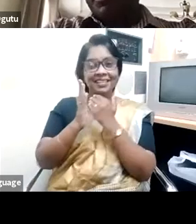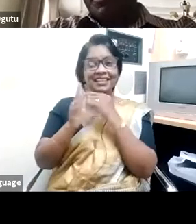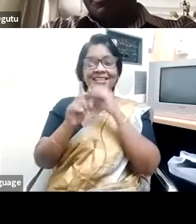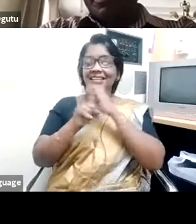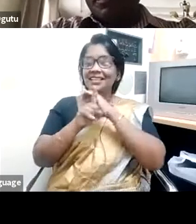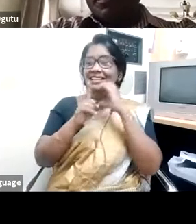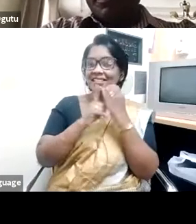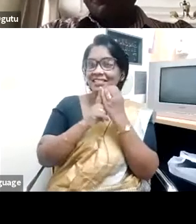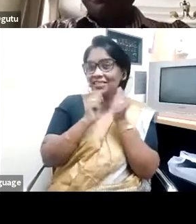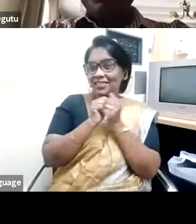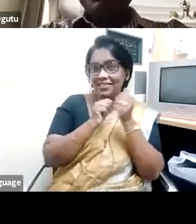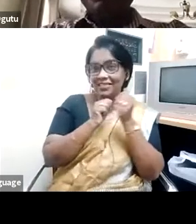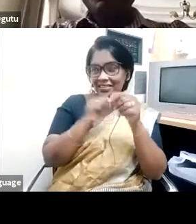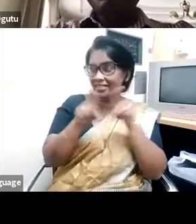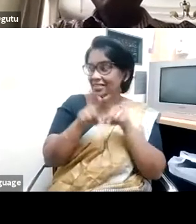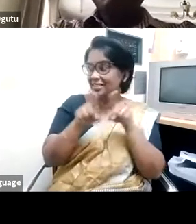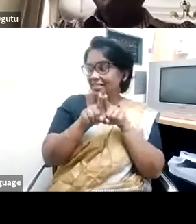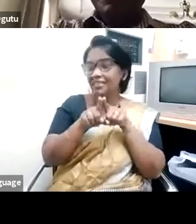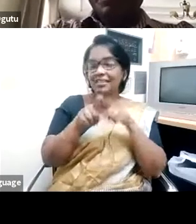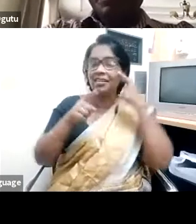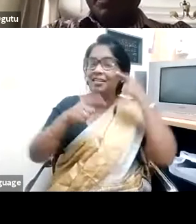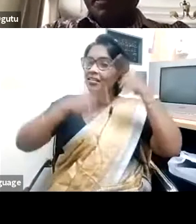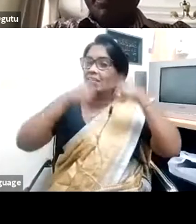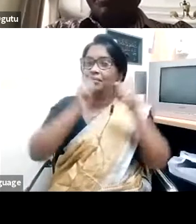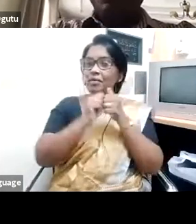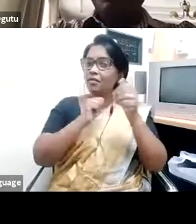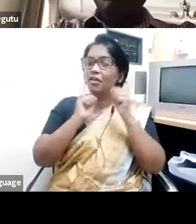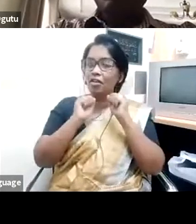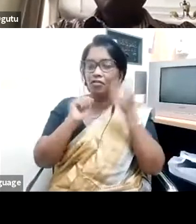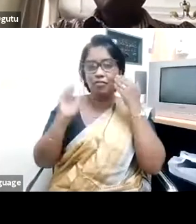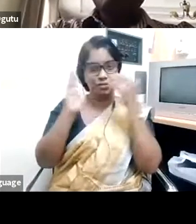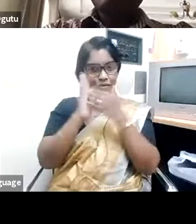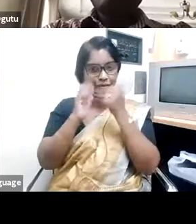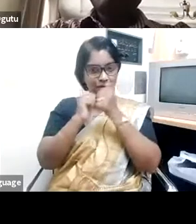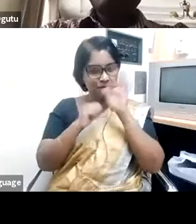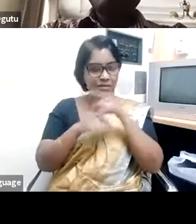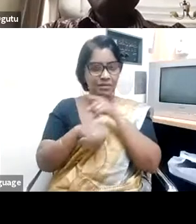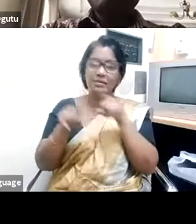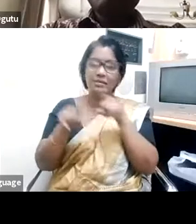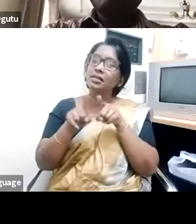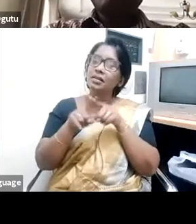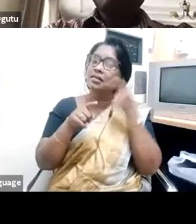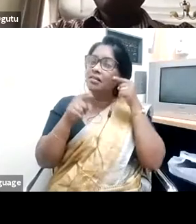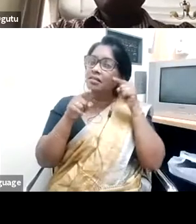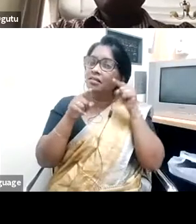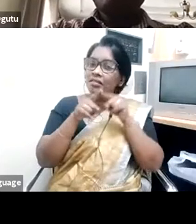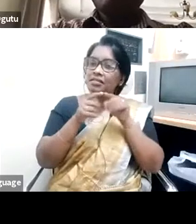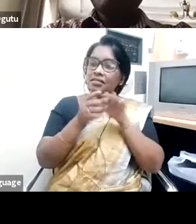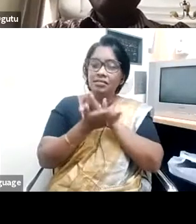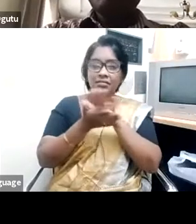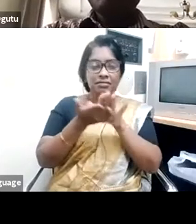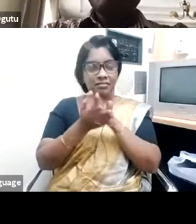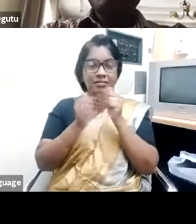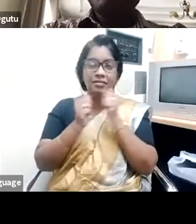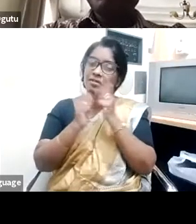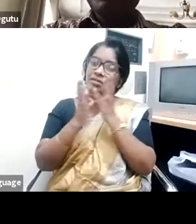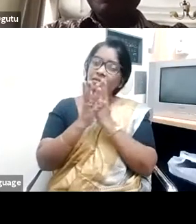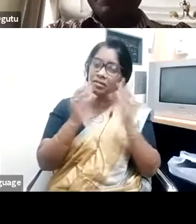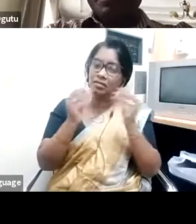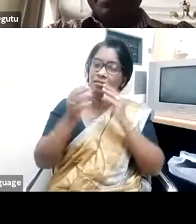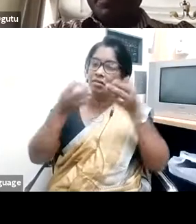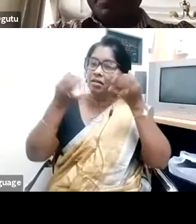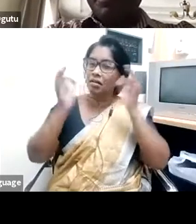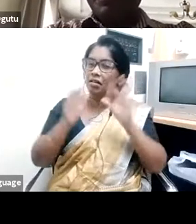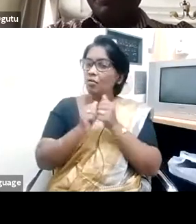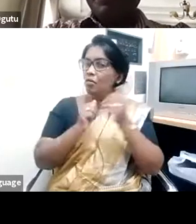board and get on the journey. So we've kind of taken away that fear of failure and said, like, go try something, go create something.